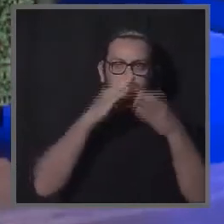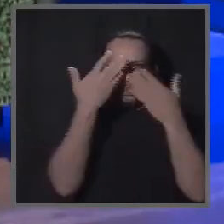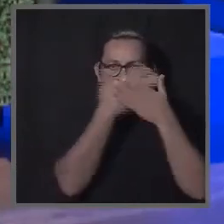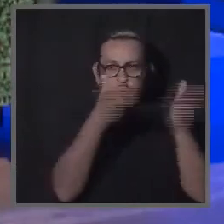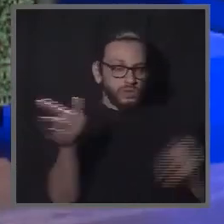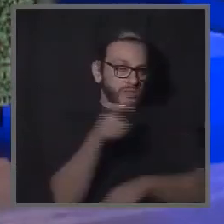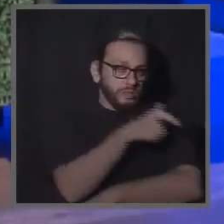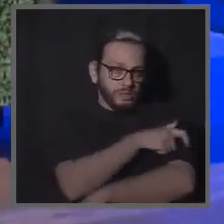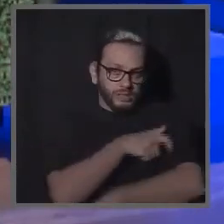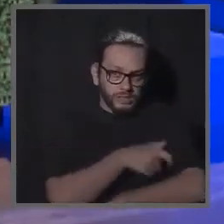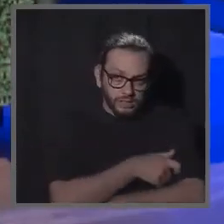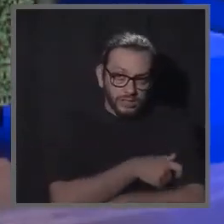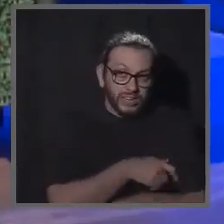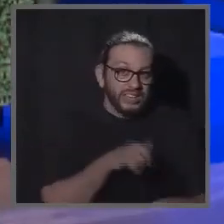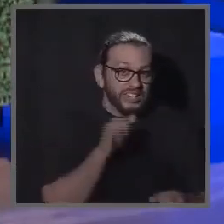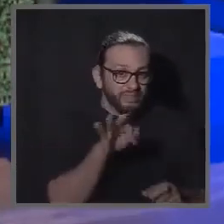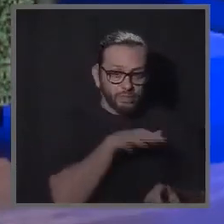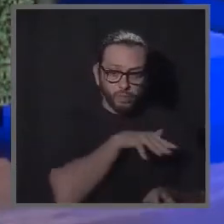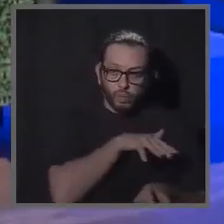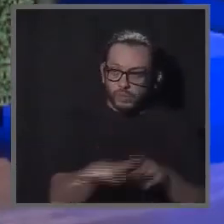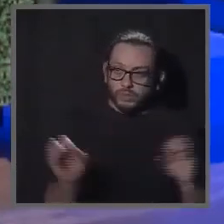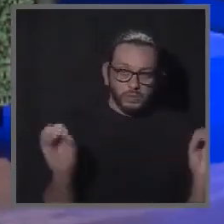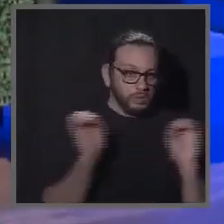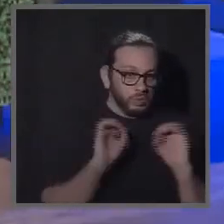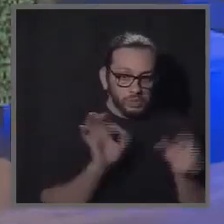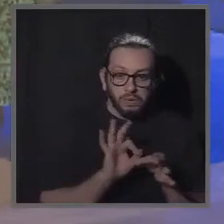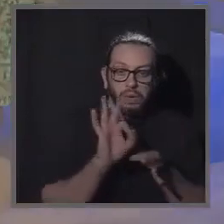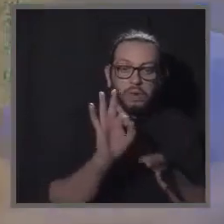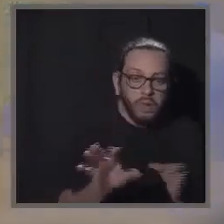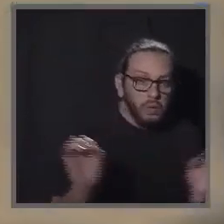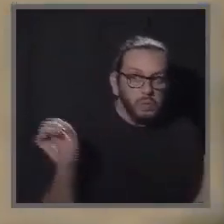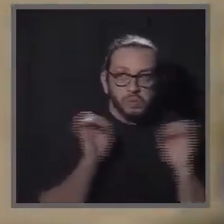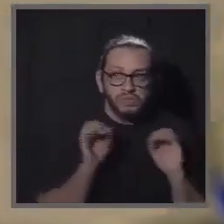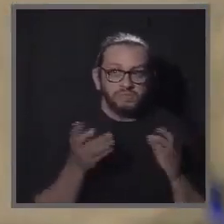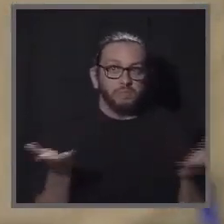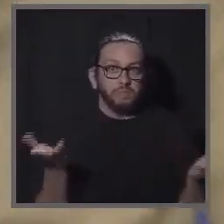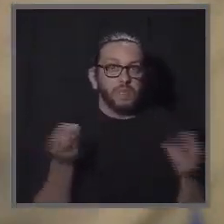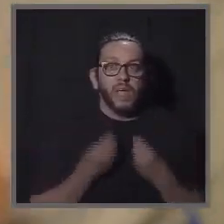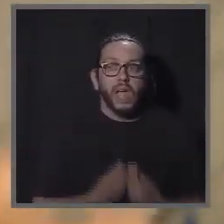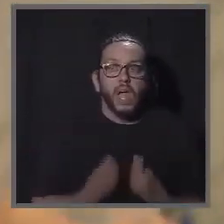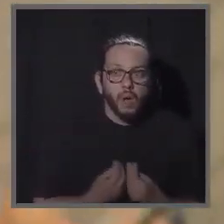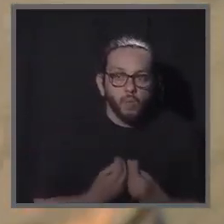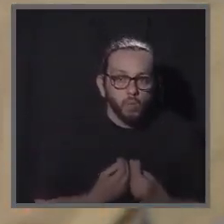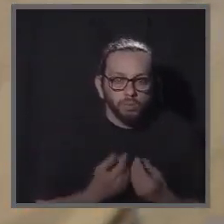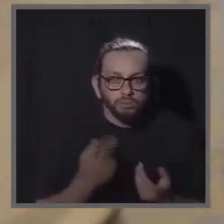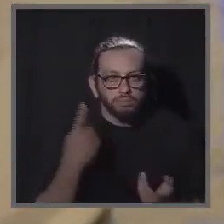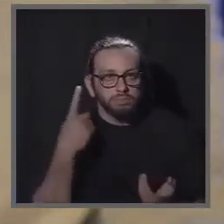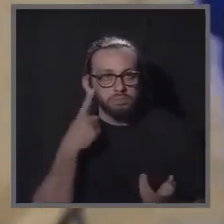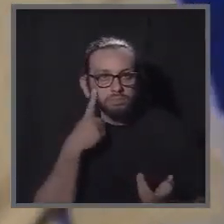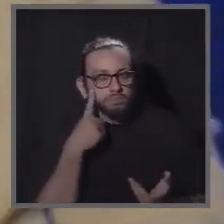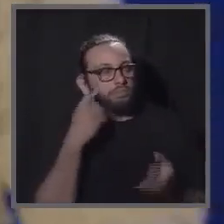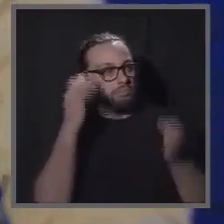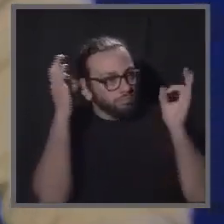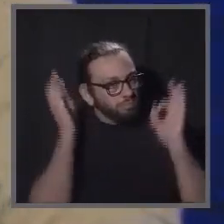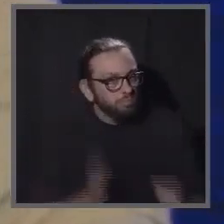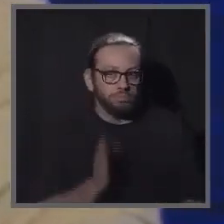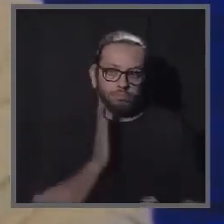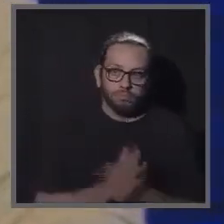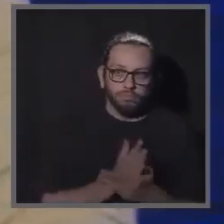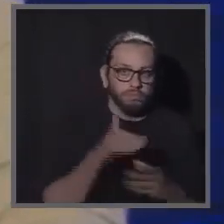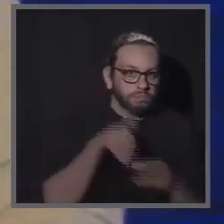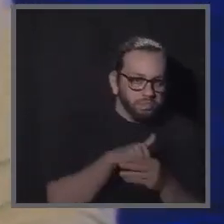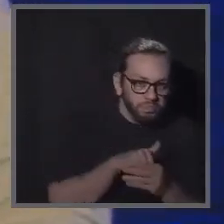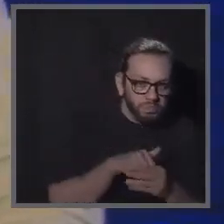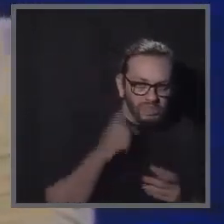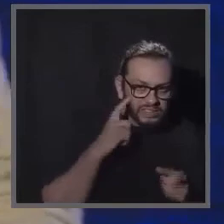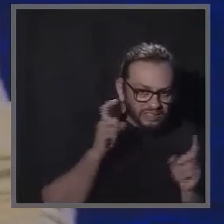very difficult for us to continue somehow to continue to believe that our involvement, our